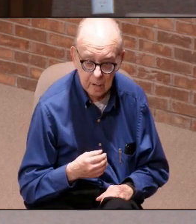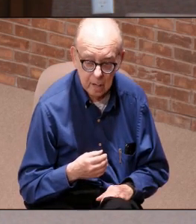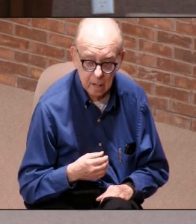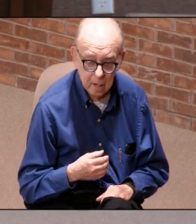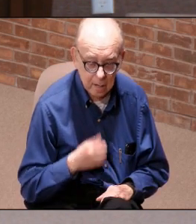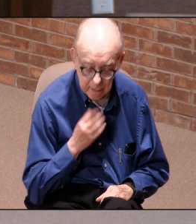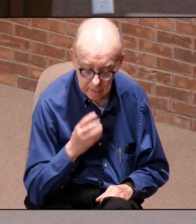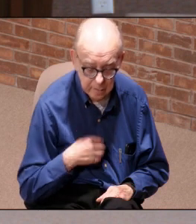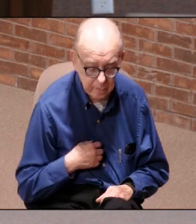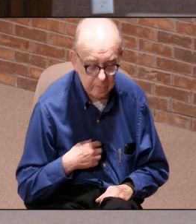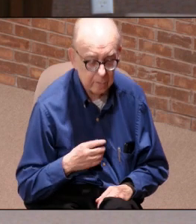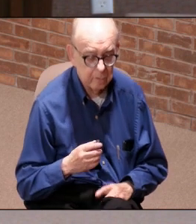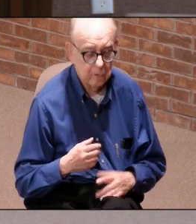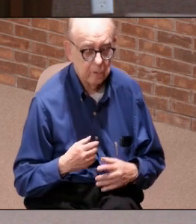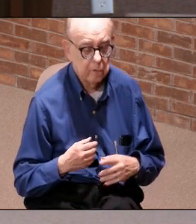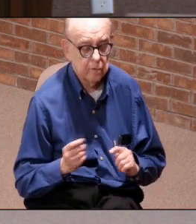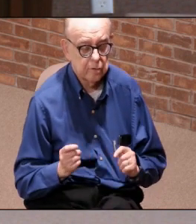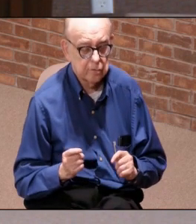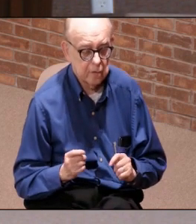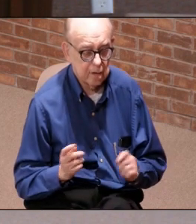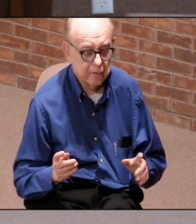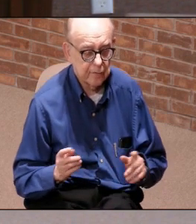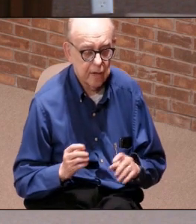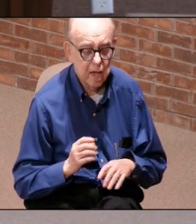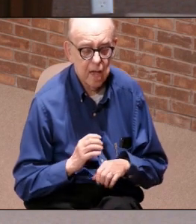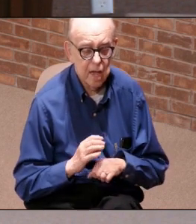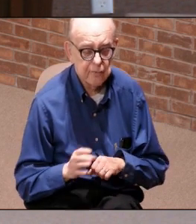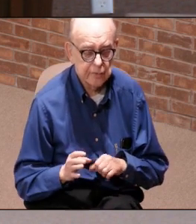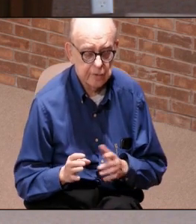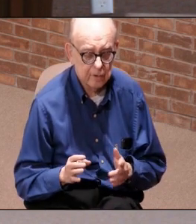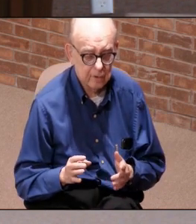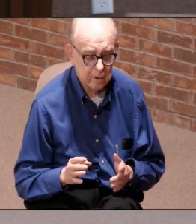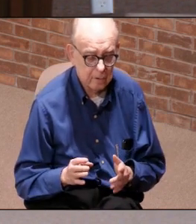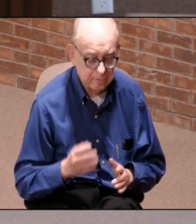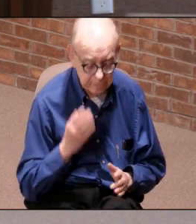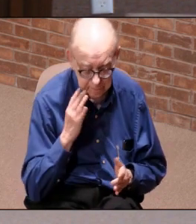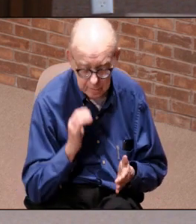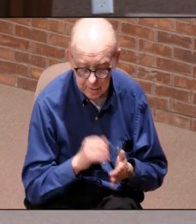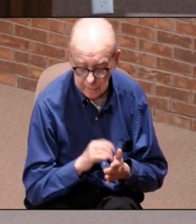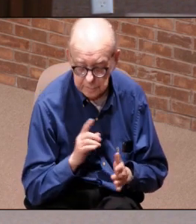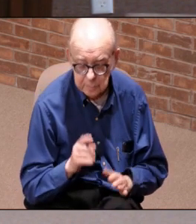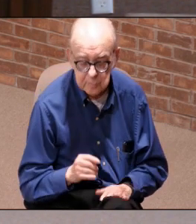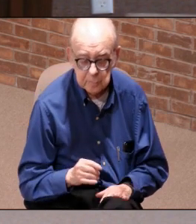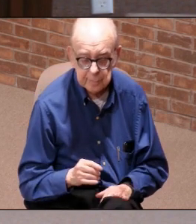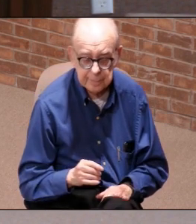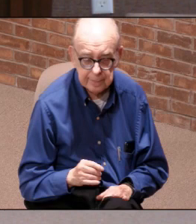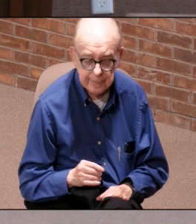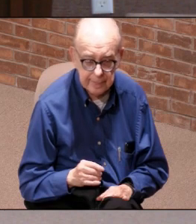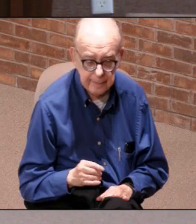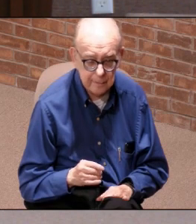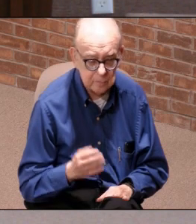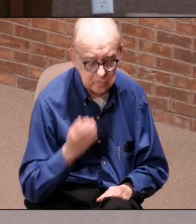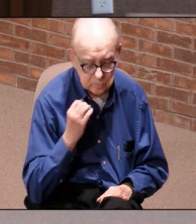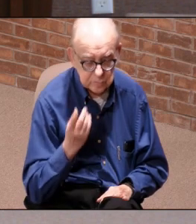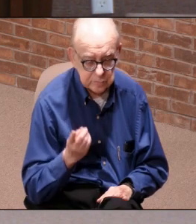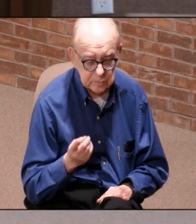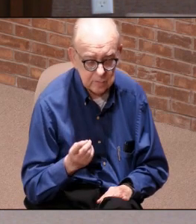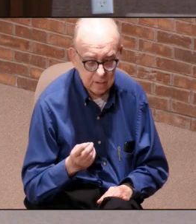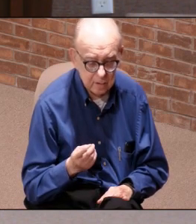I didn't have to exert very much effort. Do you know that? You know how much